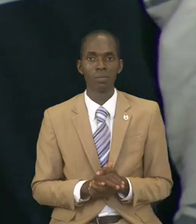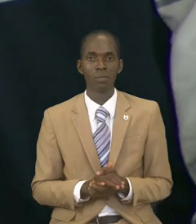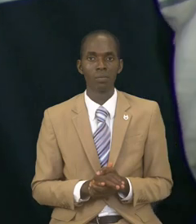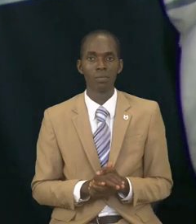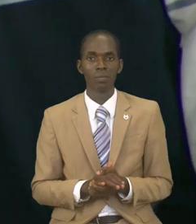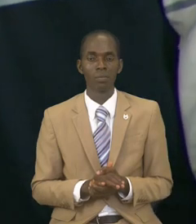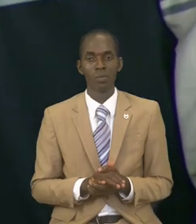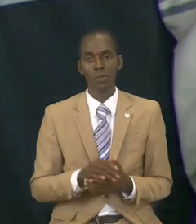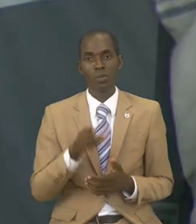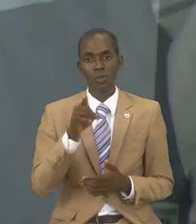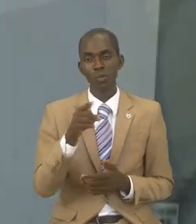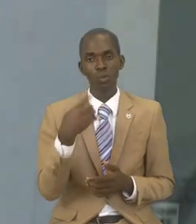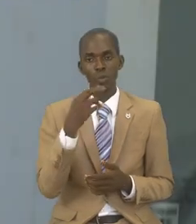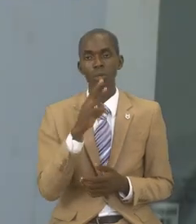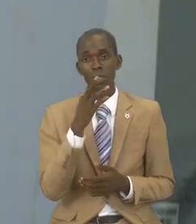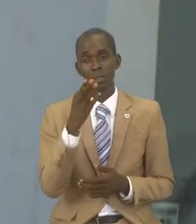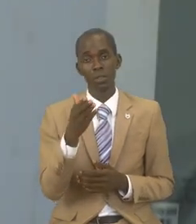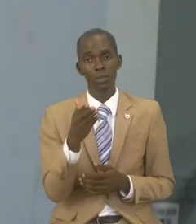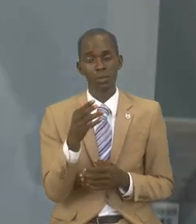Those online,